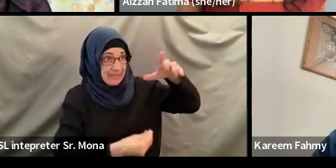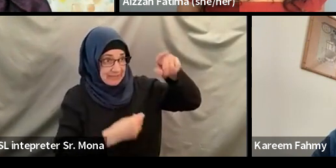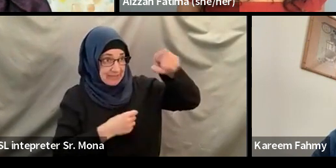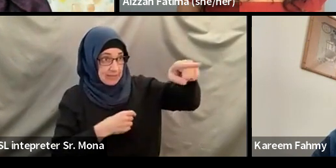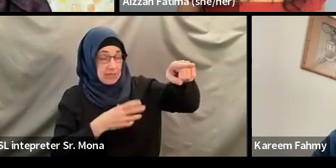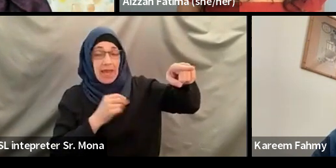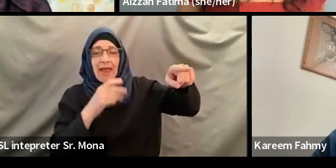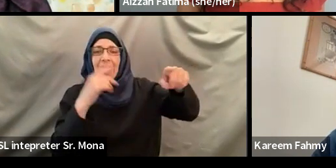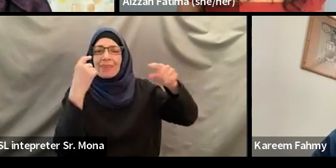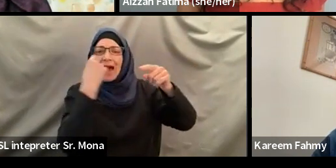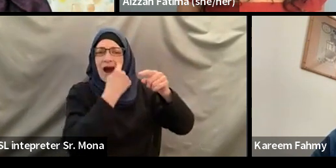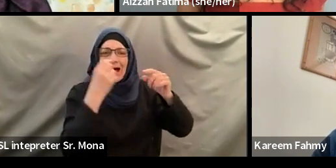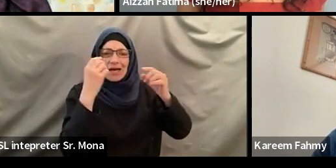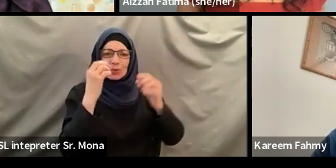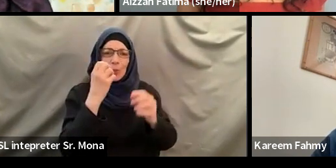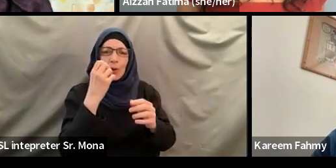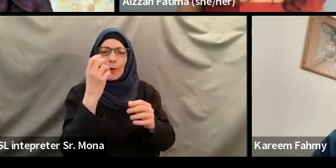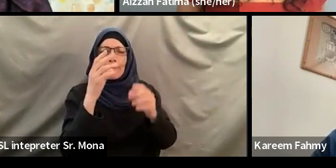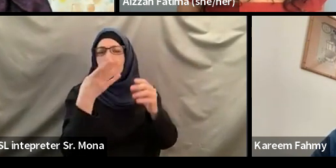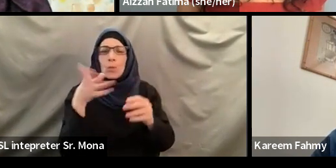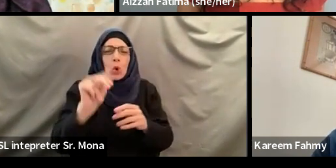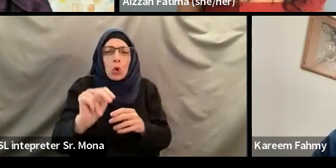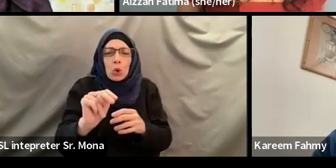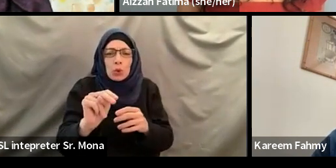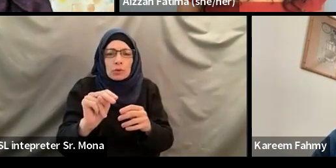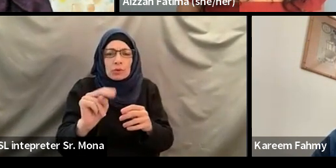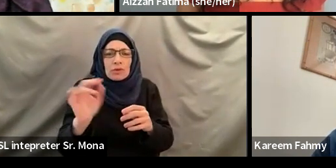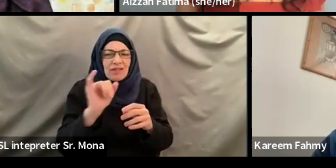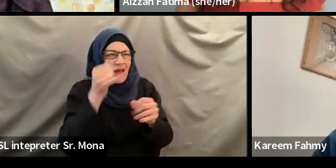this incident, but people who look like us are being